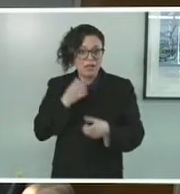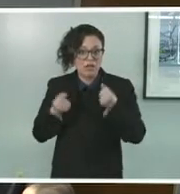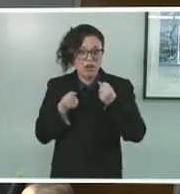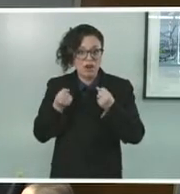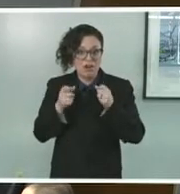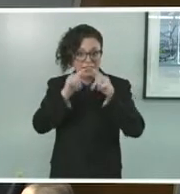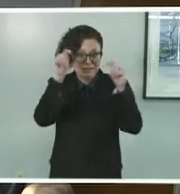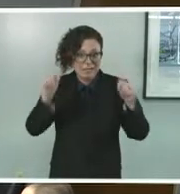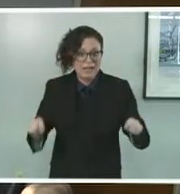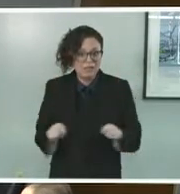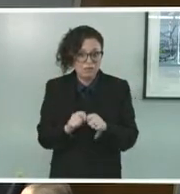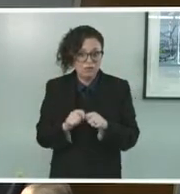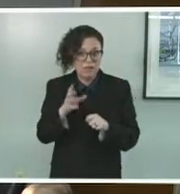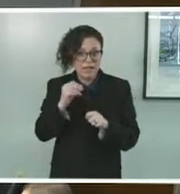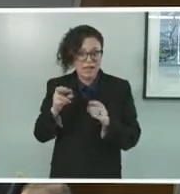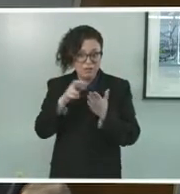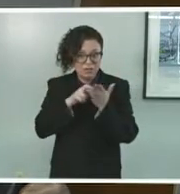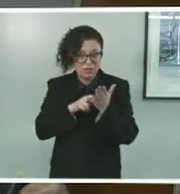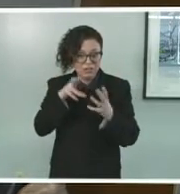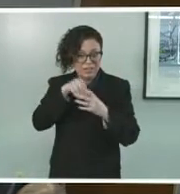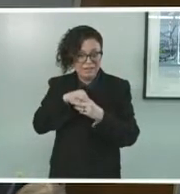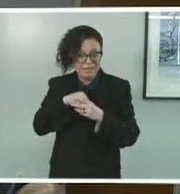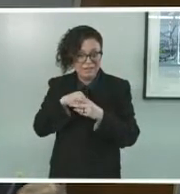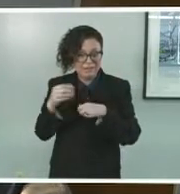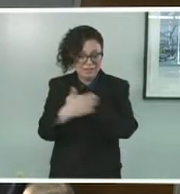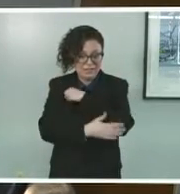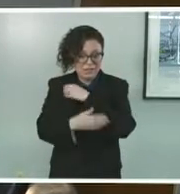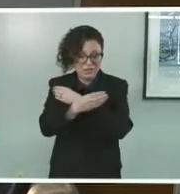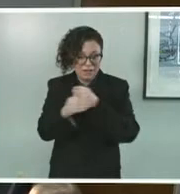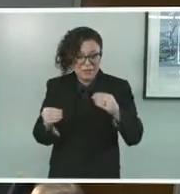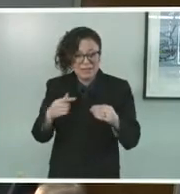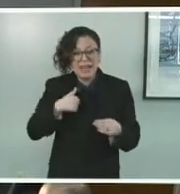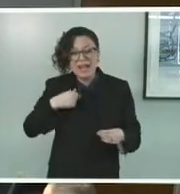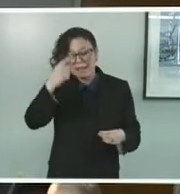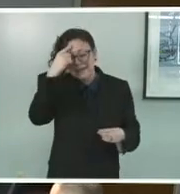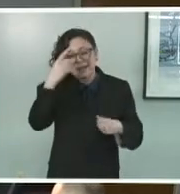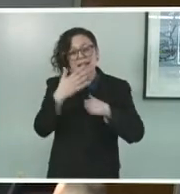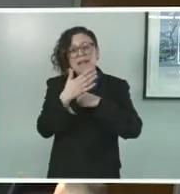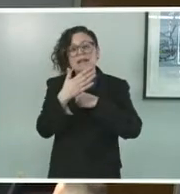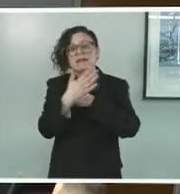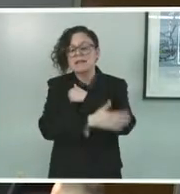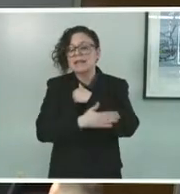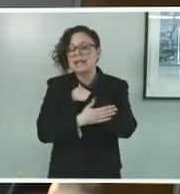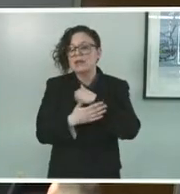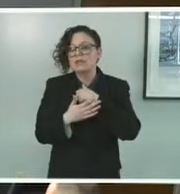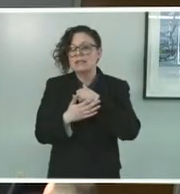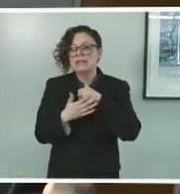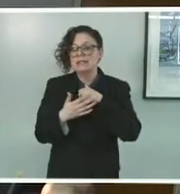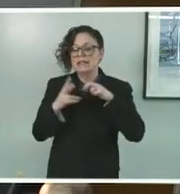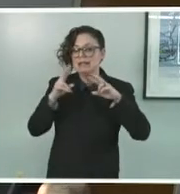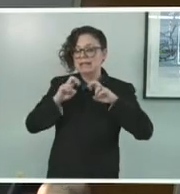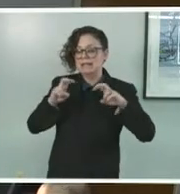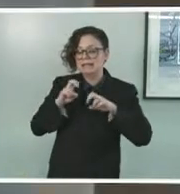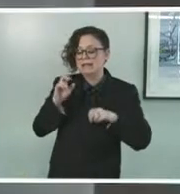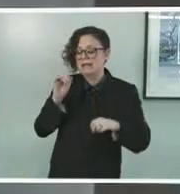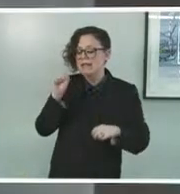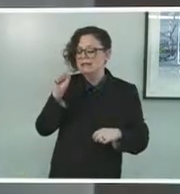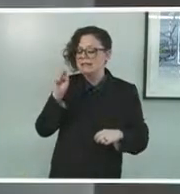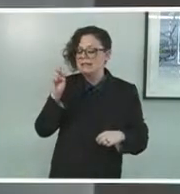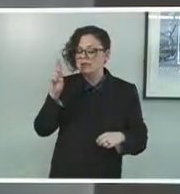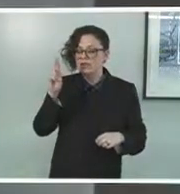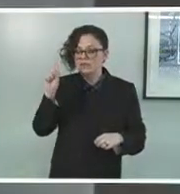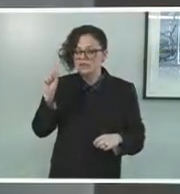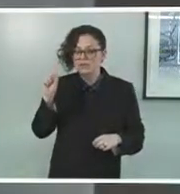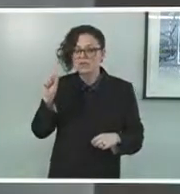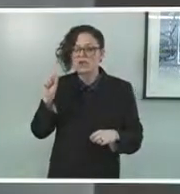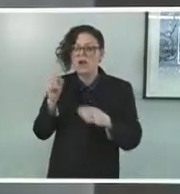county offices? I think that the county assessor's office is making some changes even as we speak, but I believe that they're